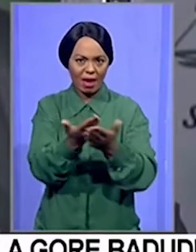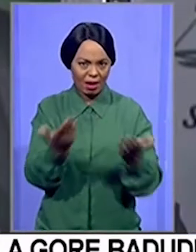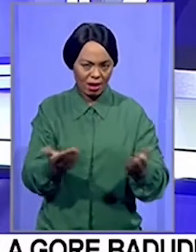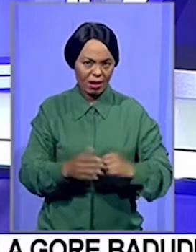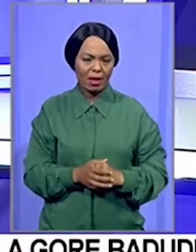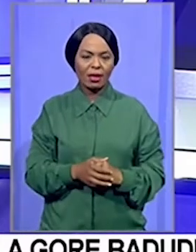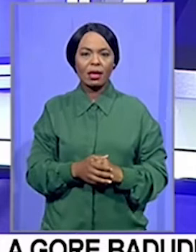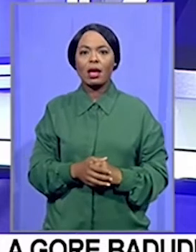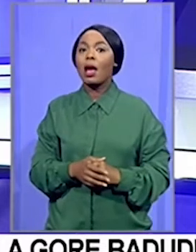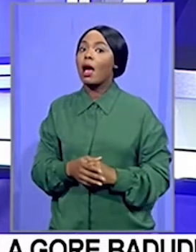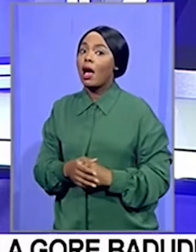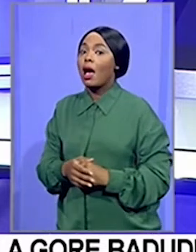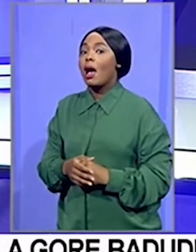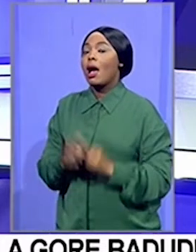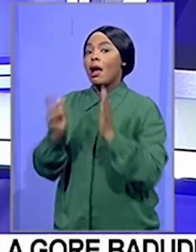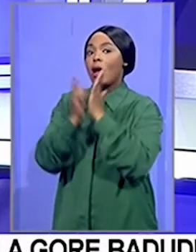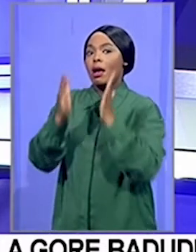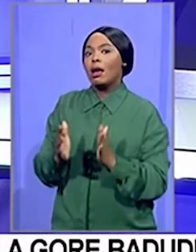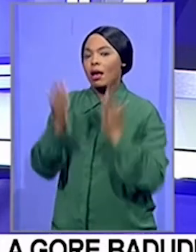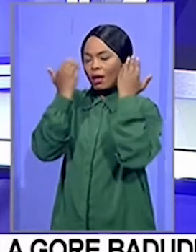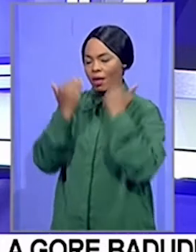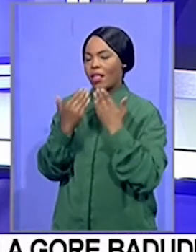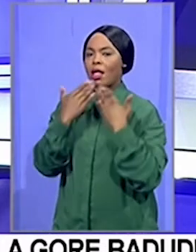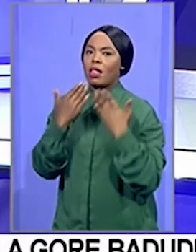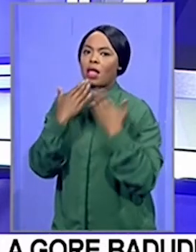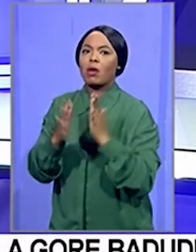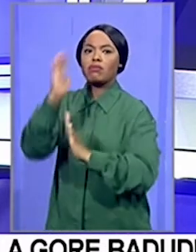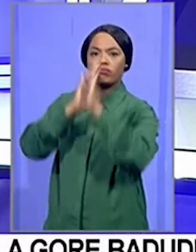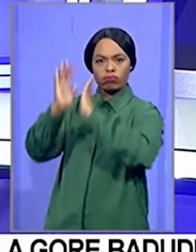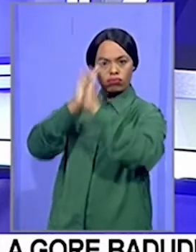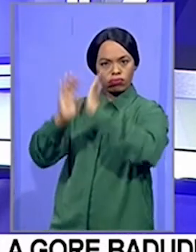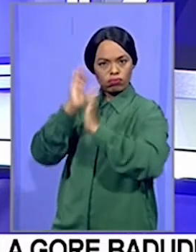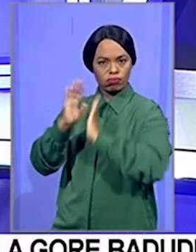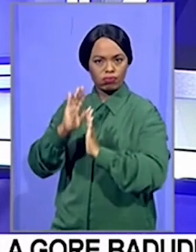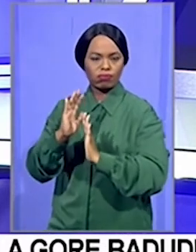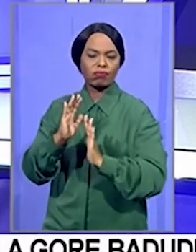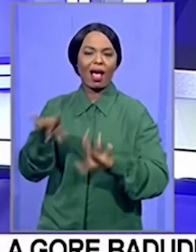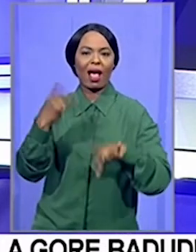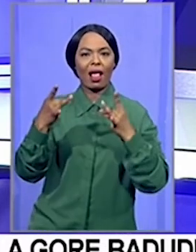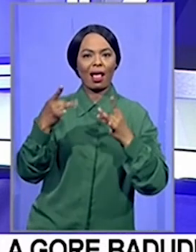Moadvokata re leboga kudu tshedimošo ya lena. Thank you.